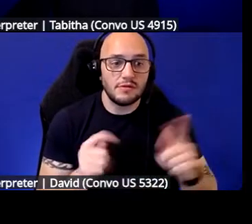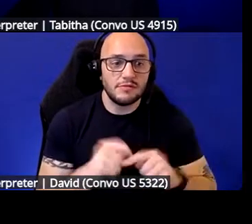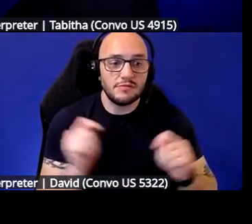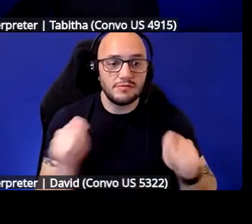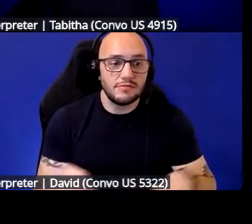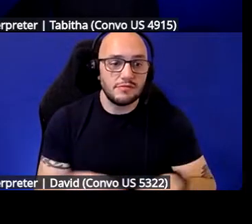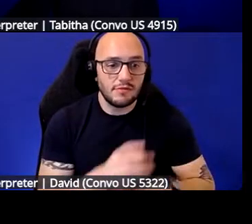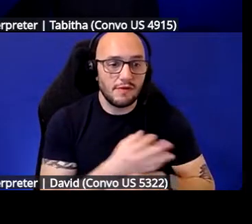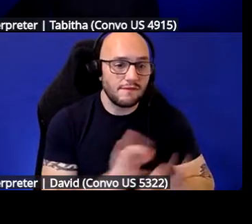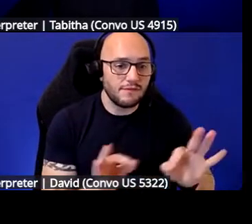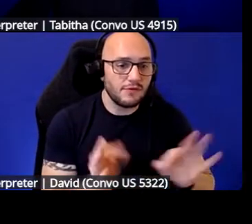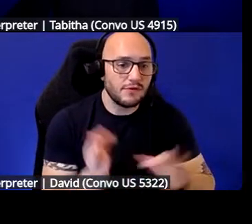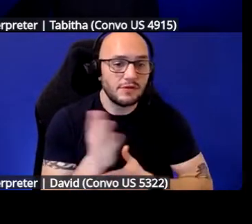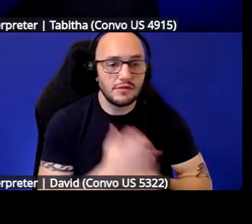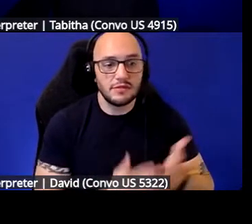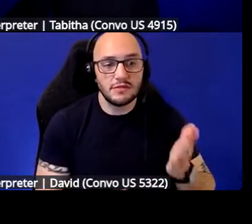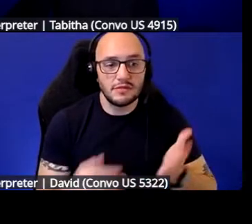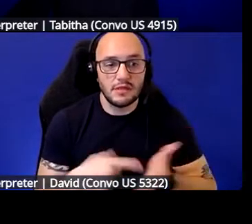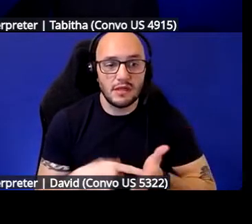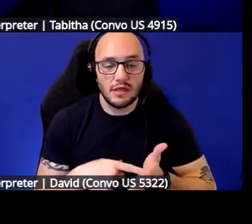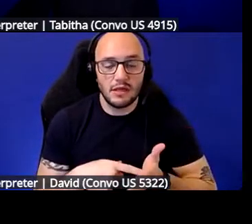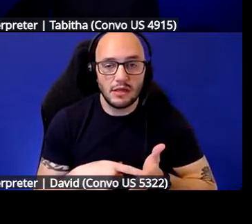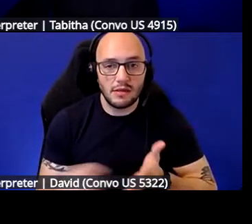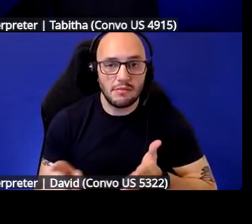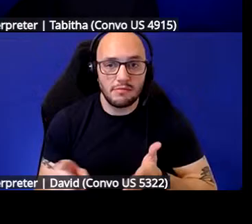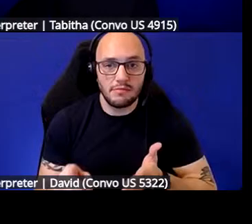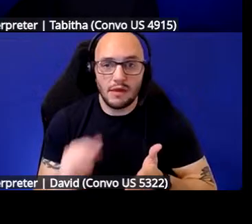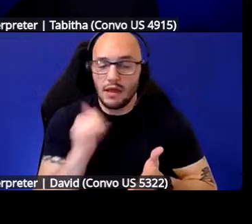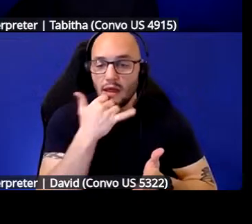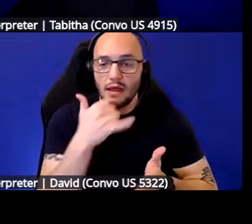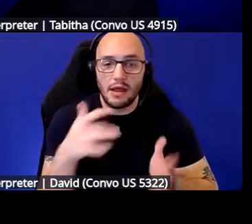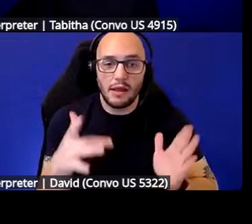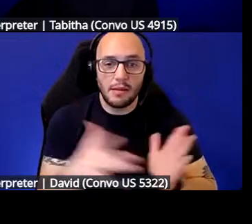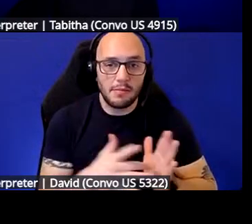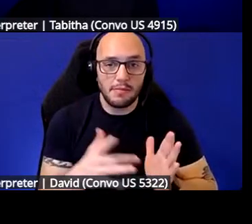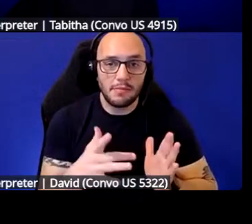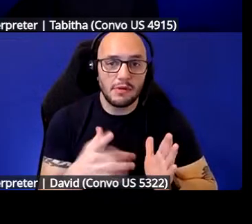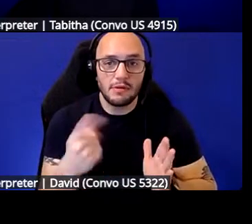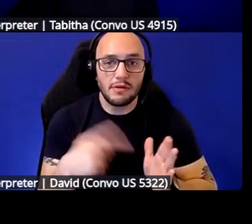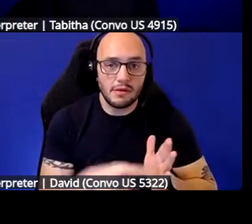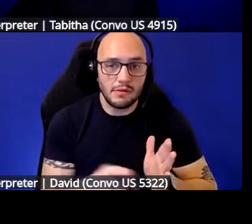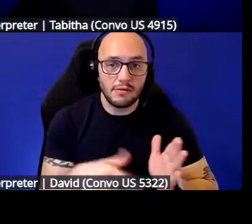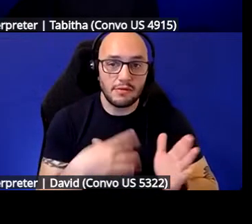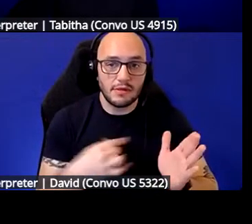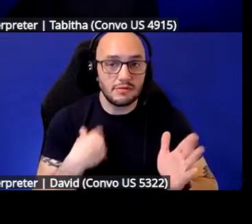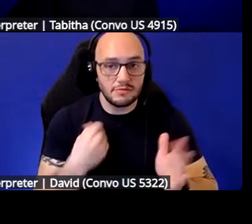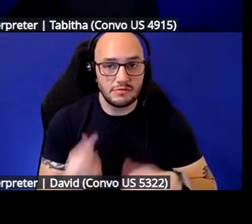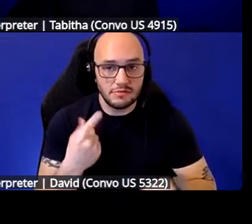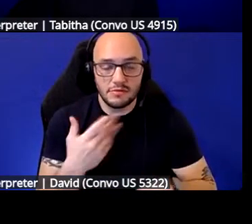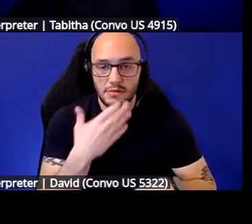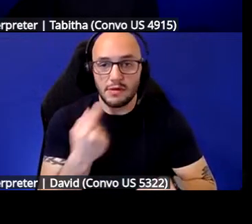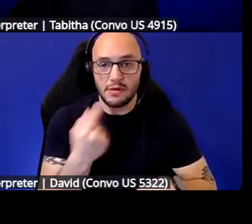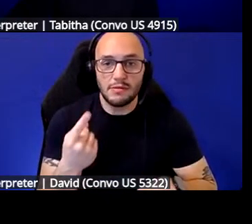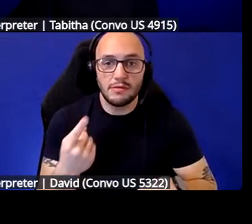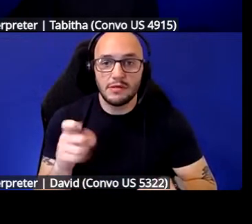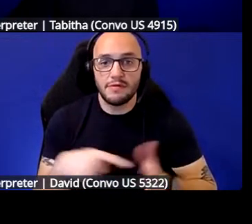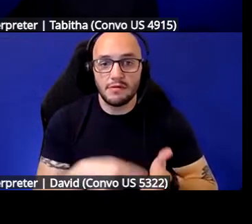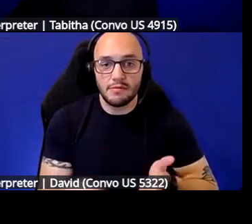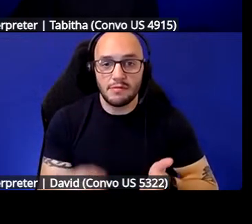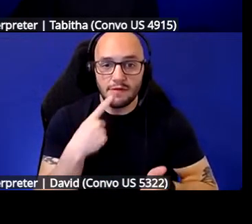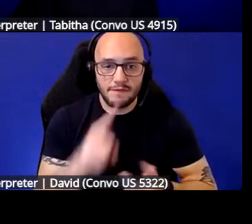free and some that are paid. And he accidentally kept picking one that was paid because it was one he liked, which I understand. The better ones are the ones you have to pay